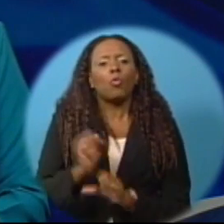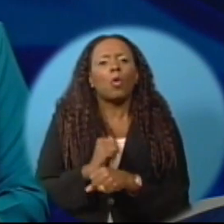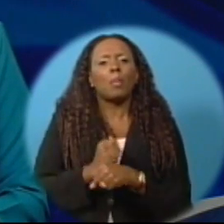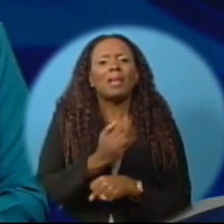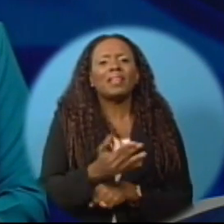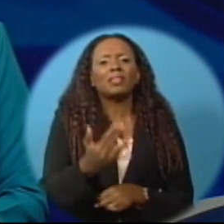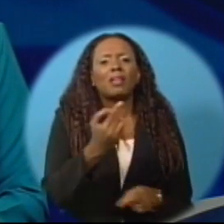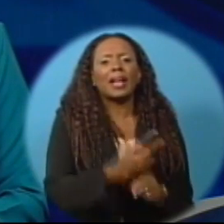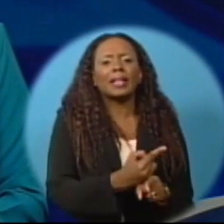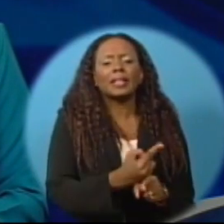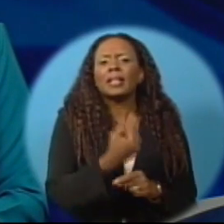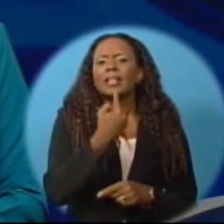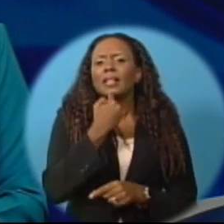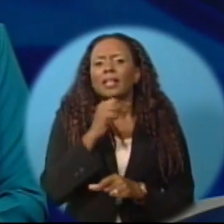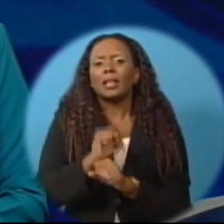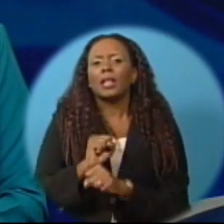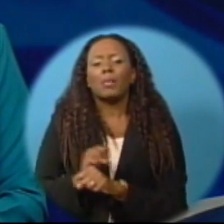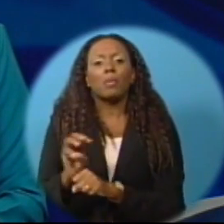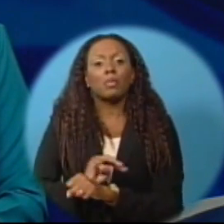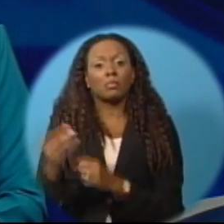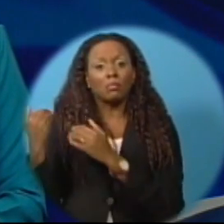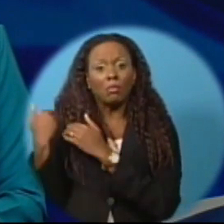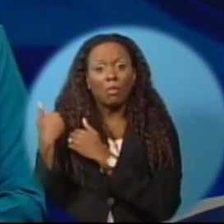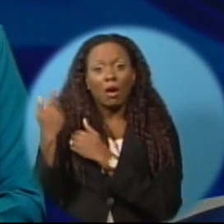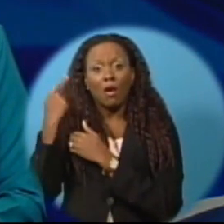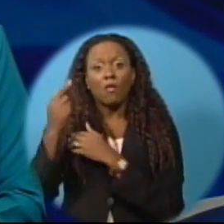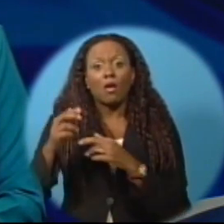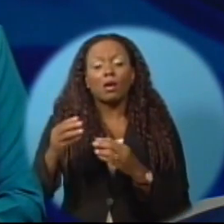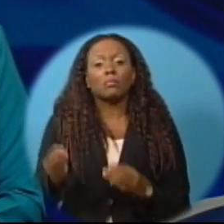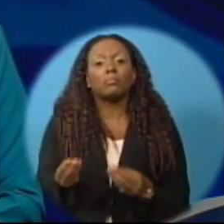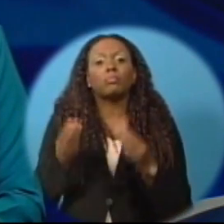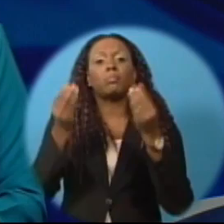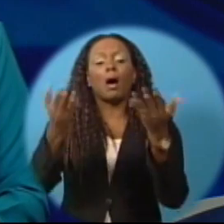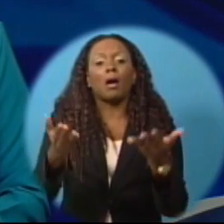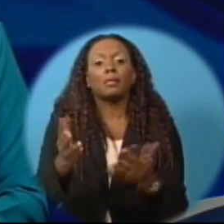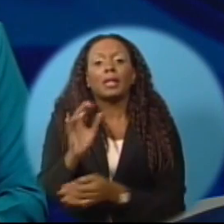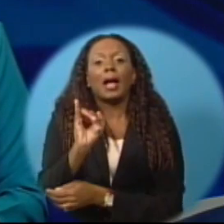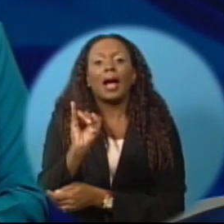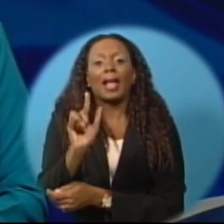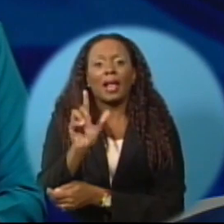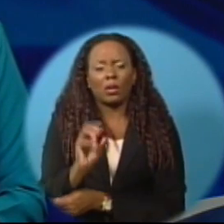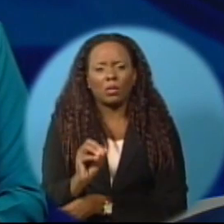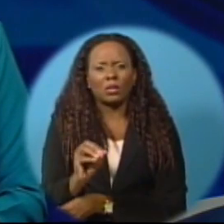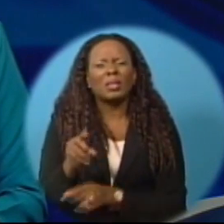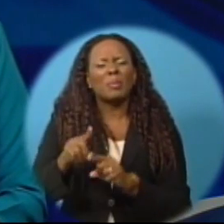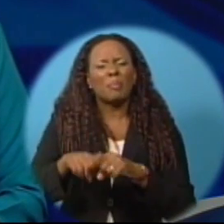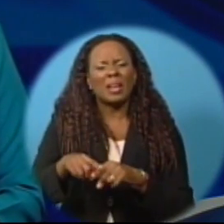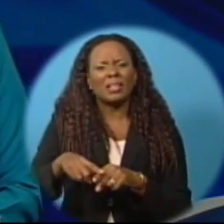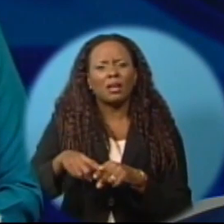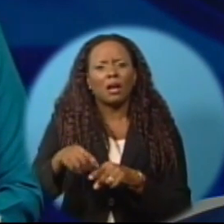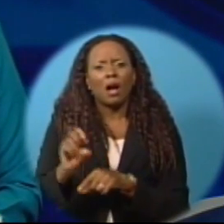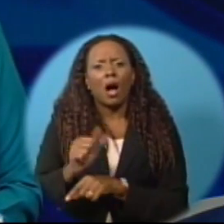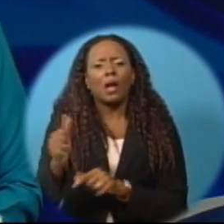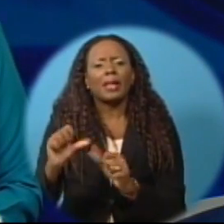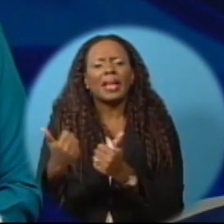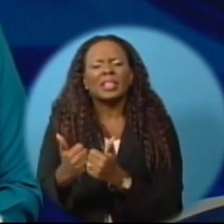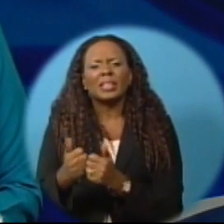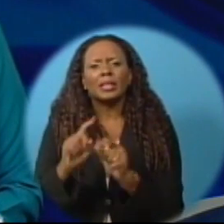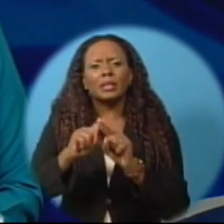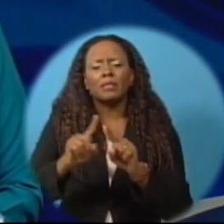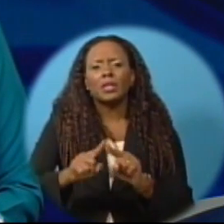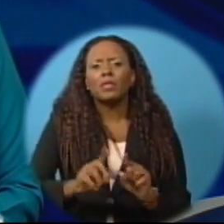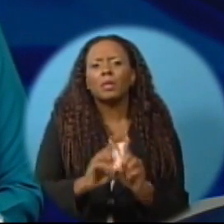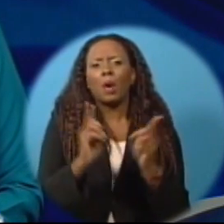She says while the Labour Ministry is responsible for reporting to the ILO, it depends on other agencies and departments